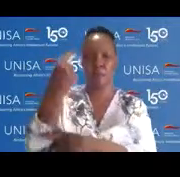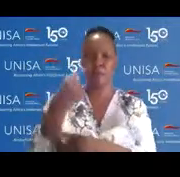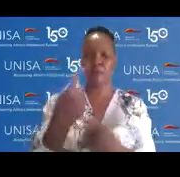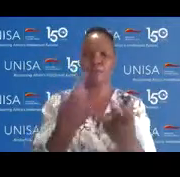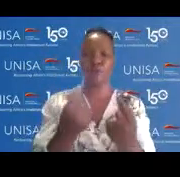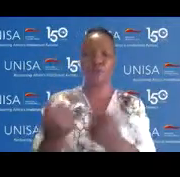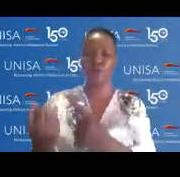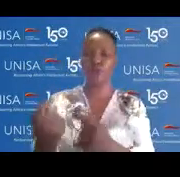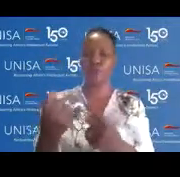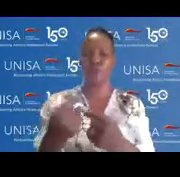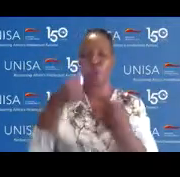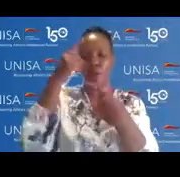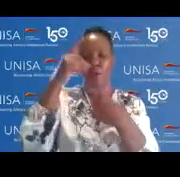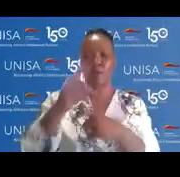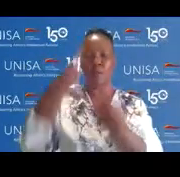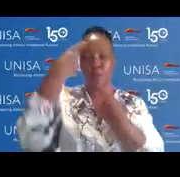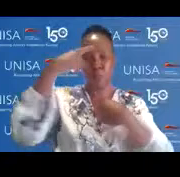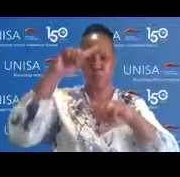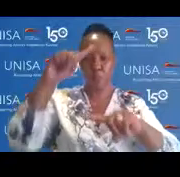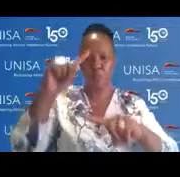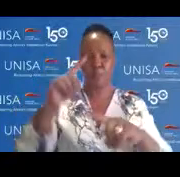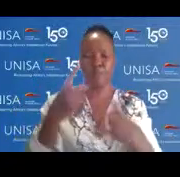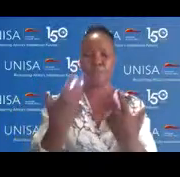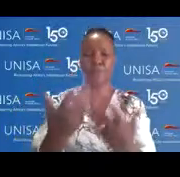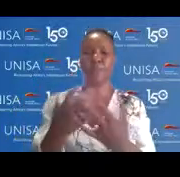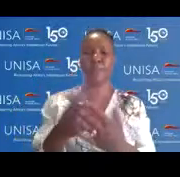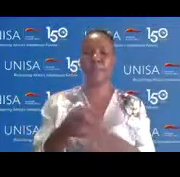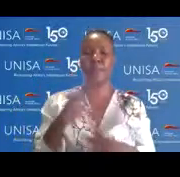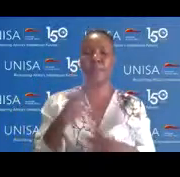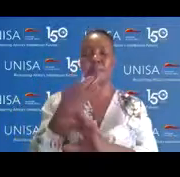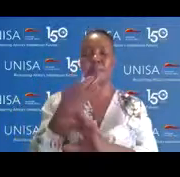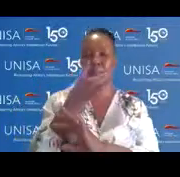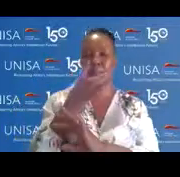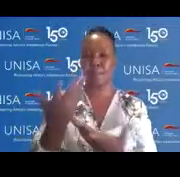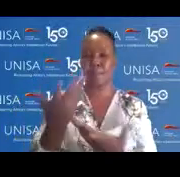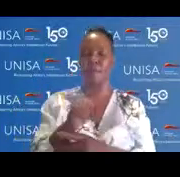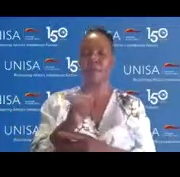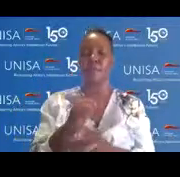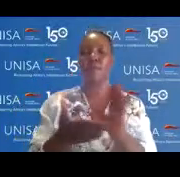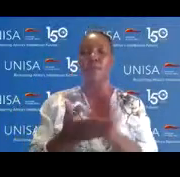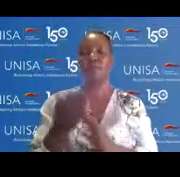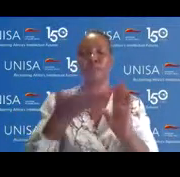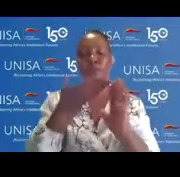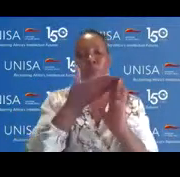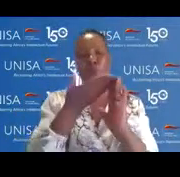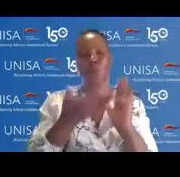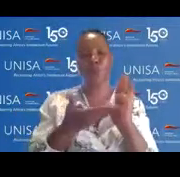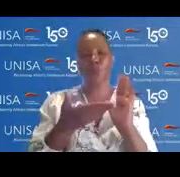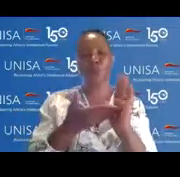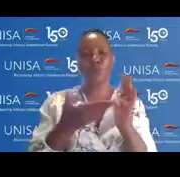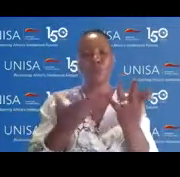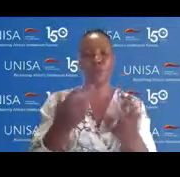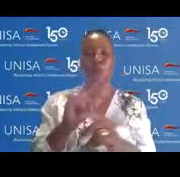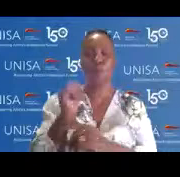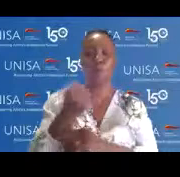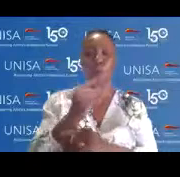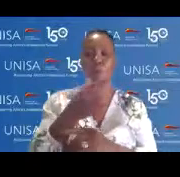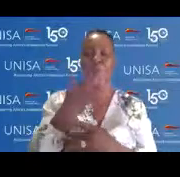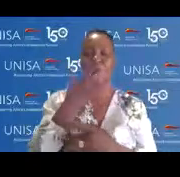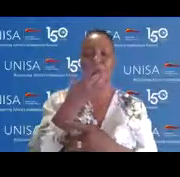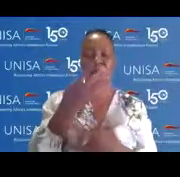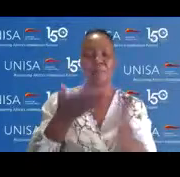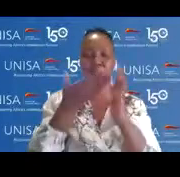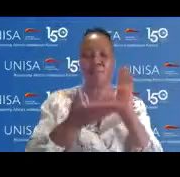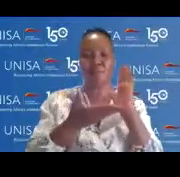profile, our preferences, you can go here to forum preferences. So here you